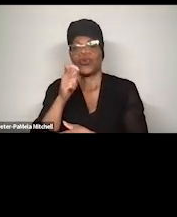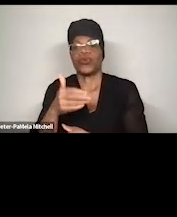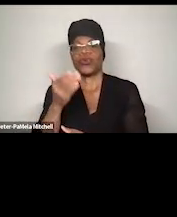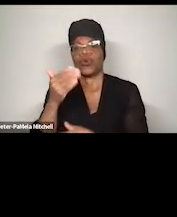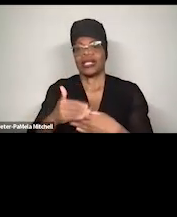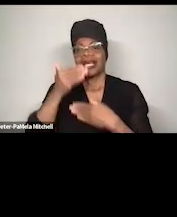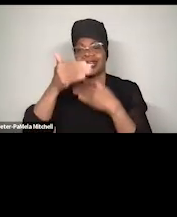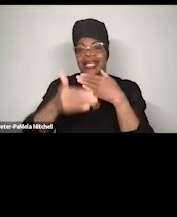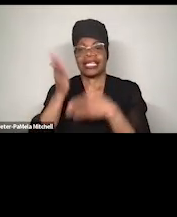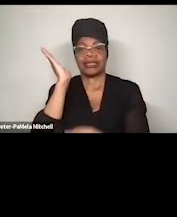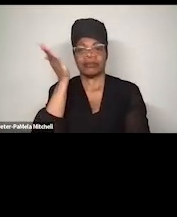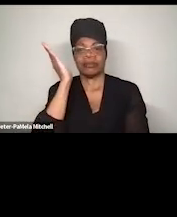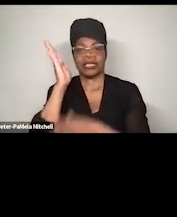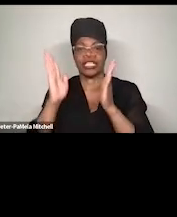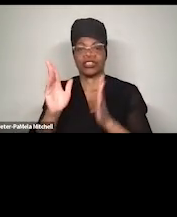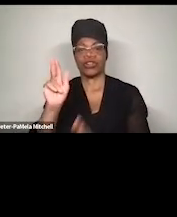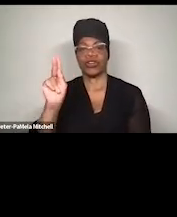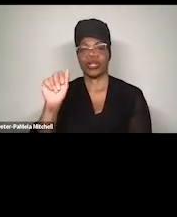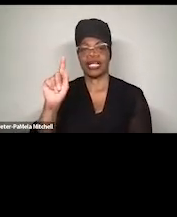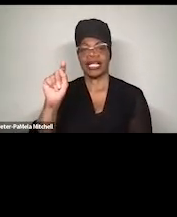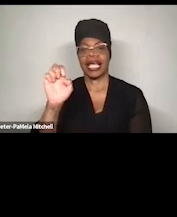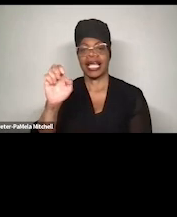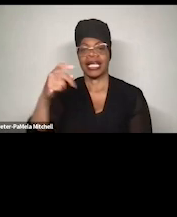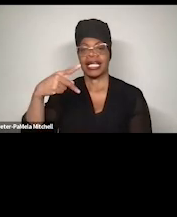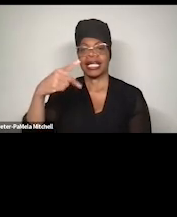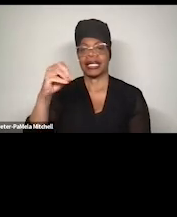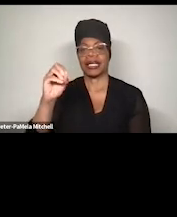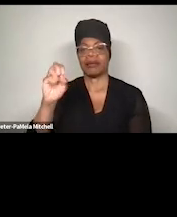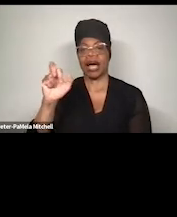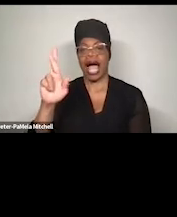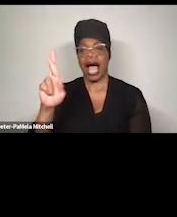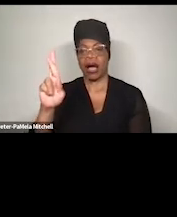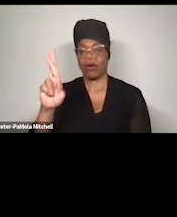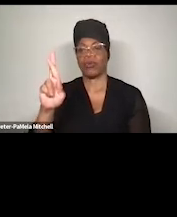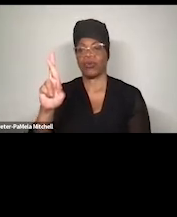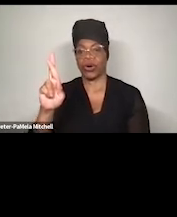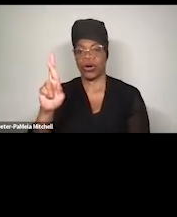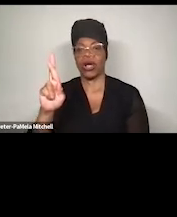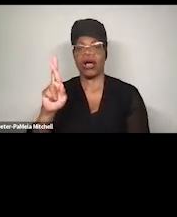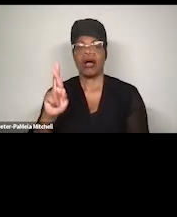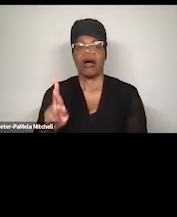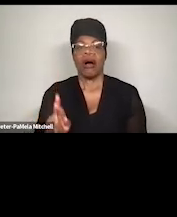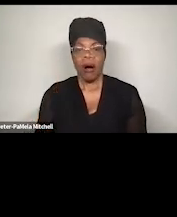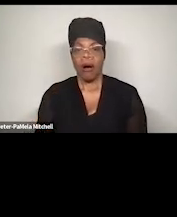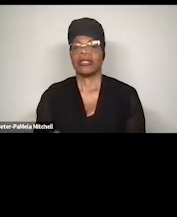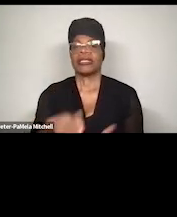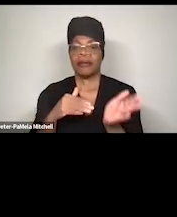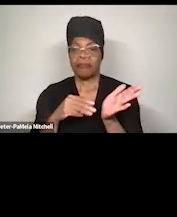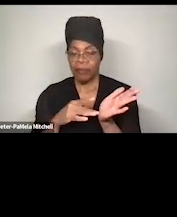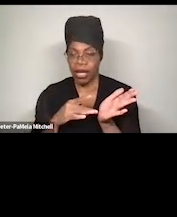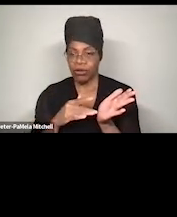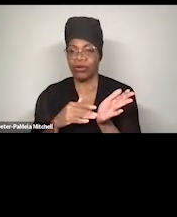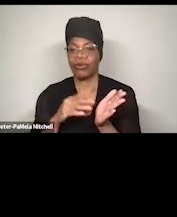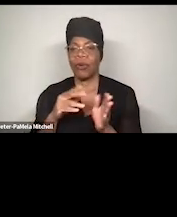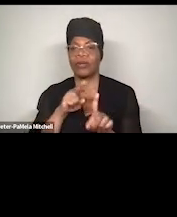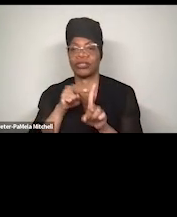speaker, Katie Power, who will be talking from, again, a clinical perspective. Katie